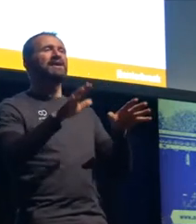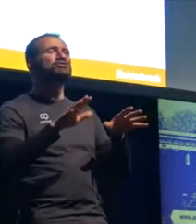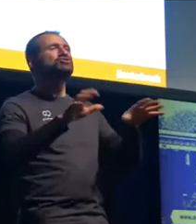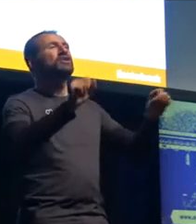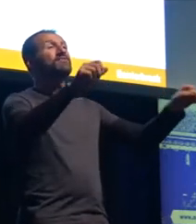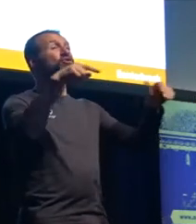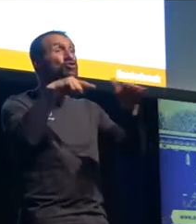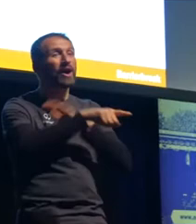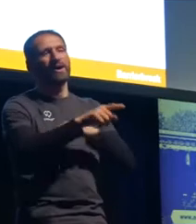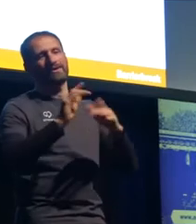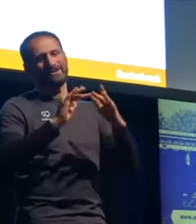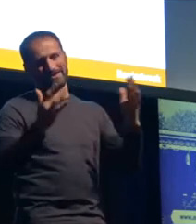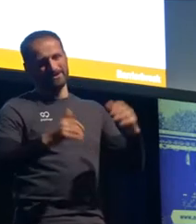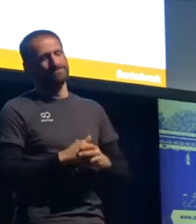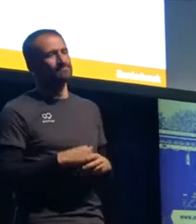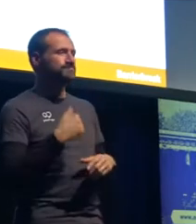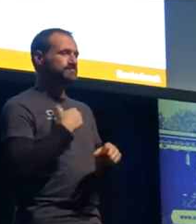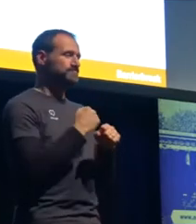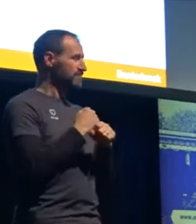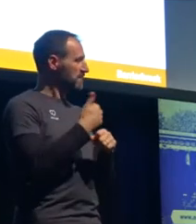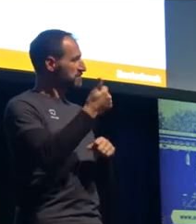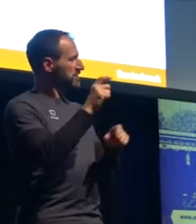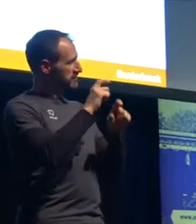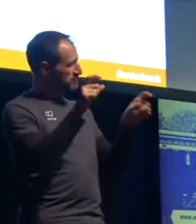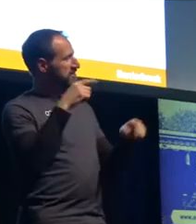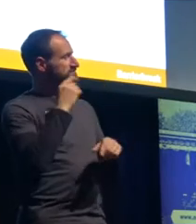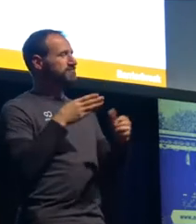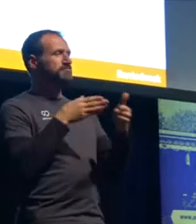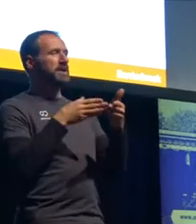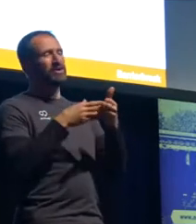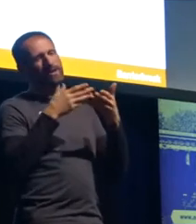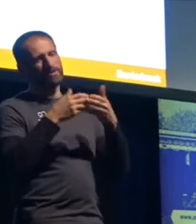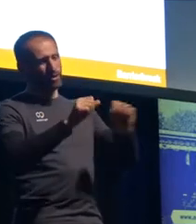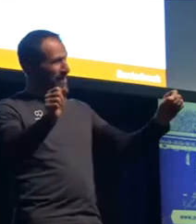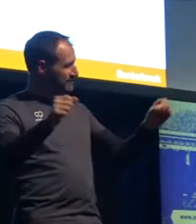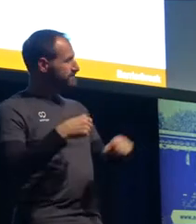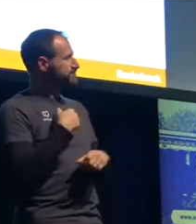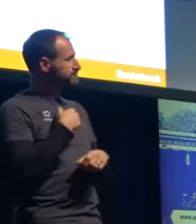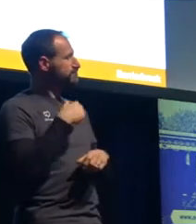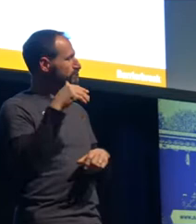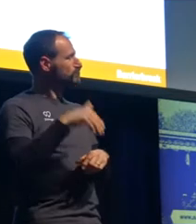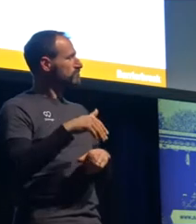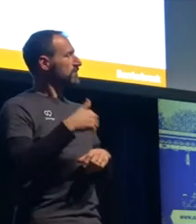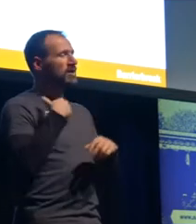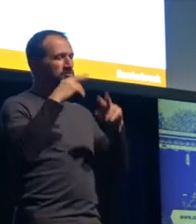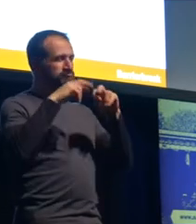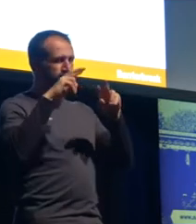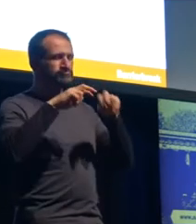me. I work at a company called Barrier Break. I am head of accessibility innovation and research over there. I just